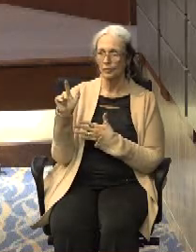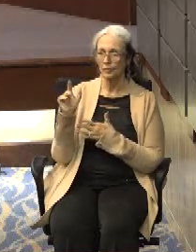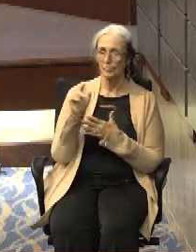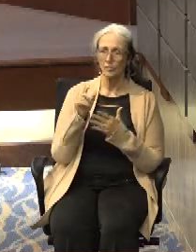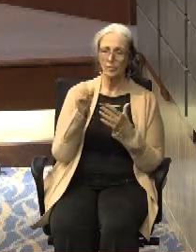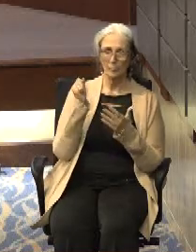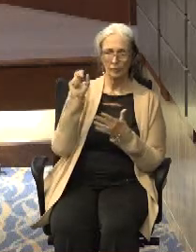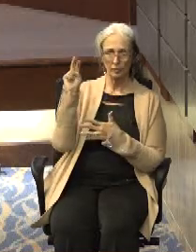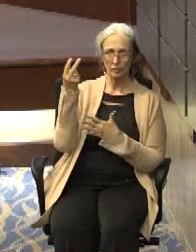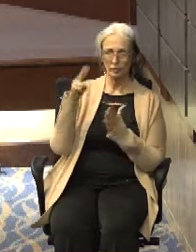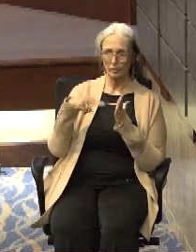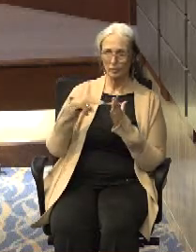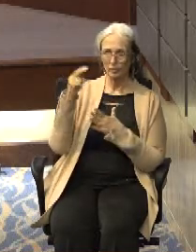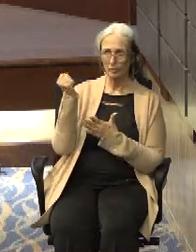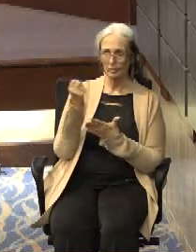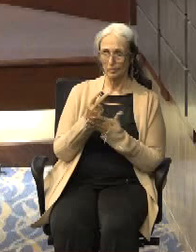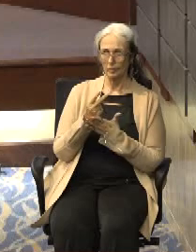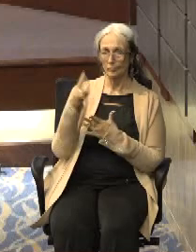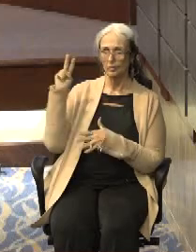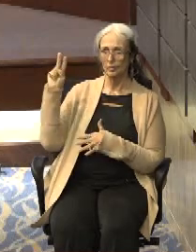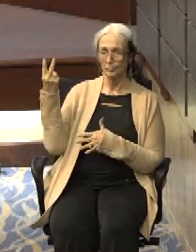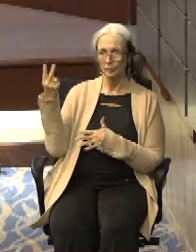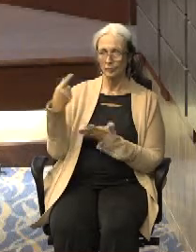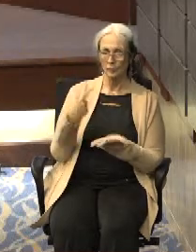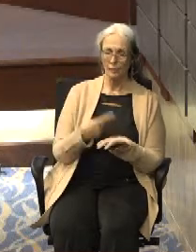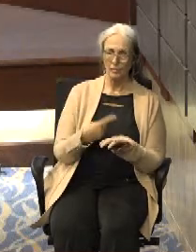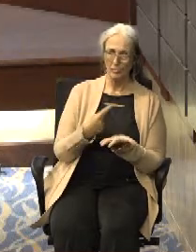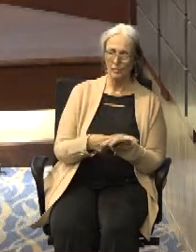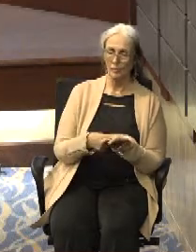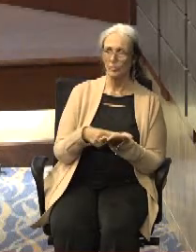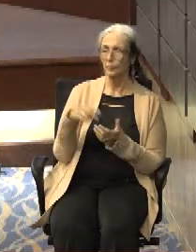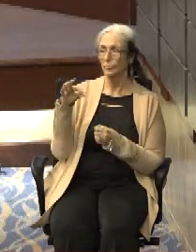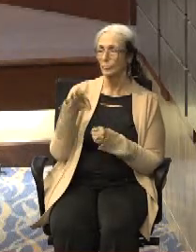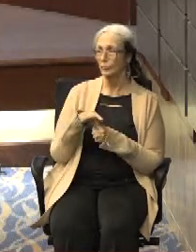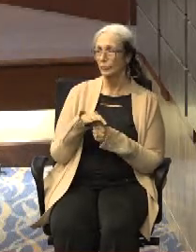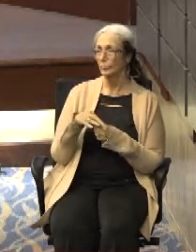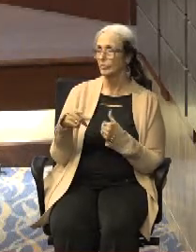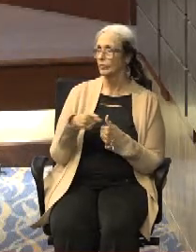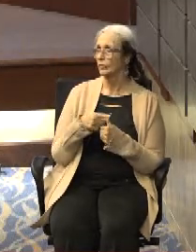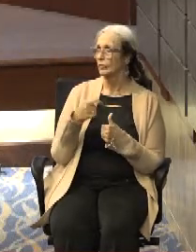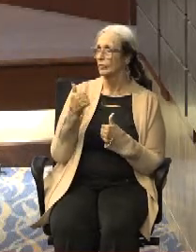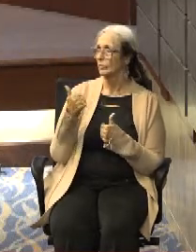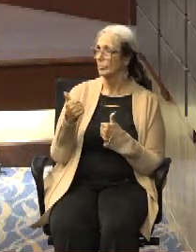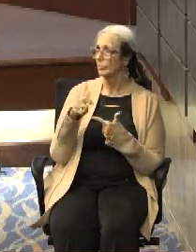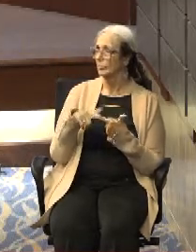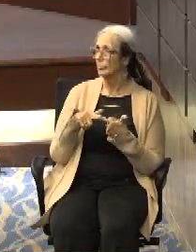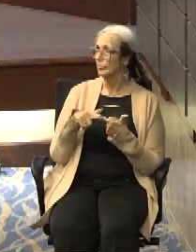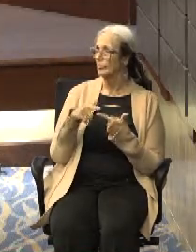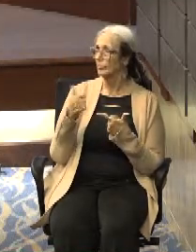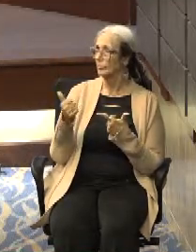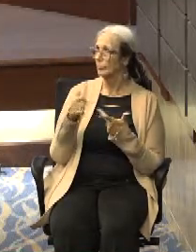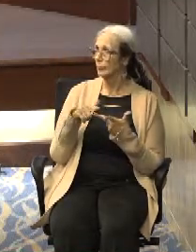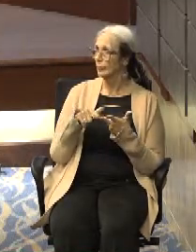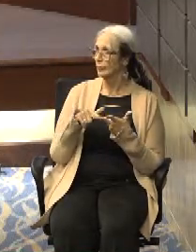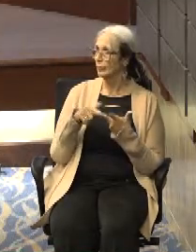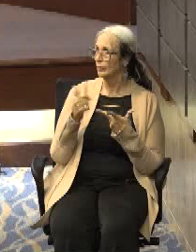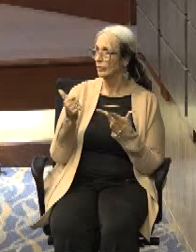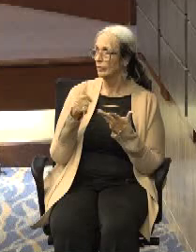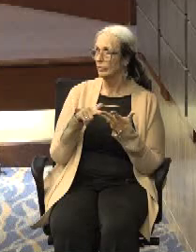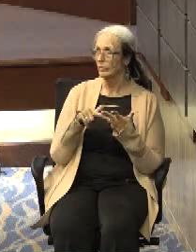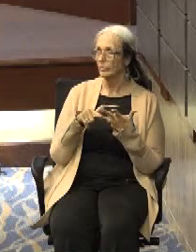second reading. Second. Any discussion? Please poll the council. Bearfield? Yes. Rodriguez? Aye.